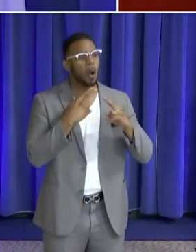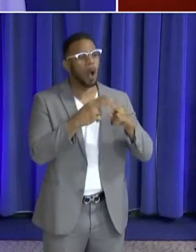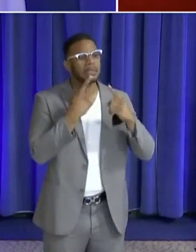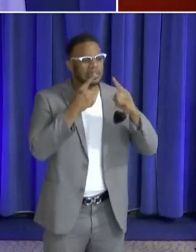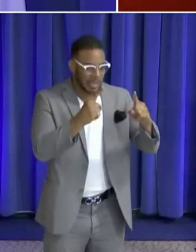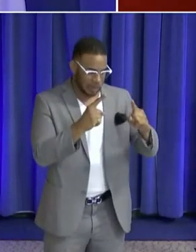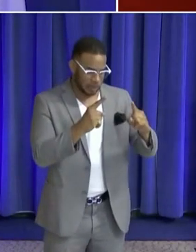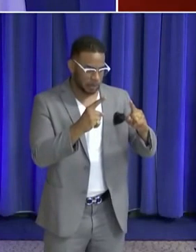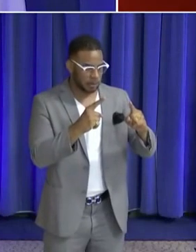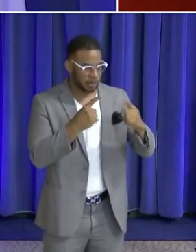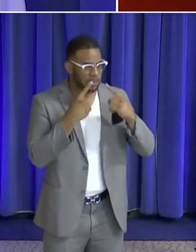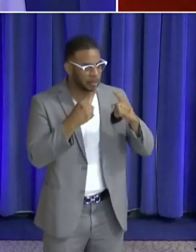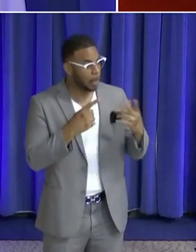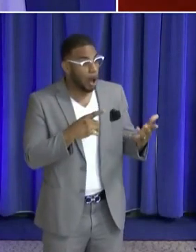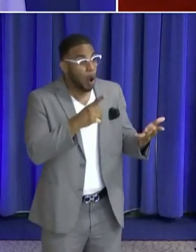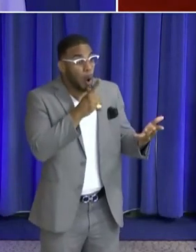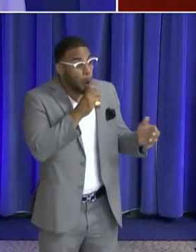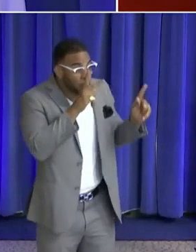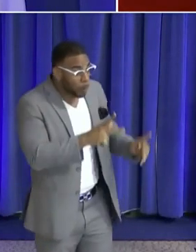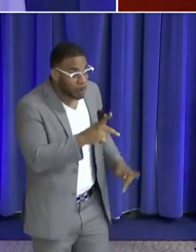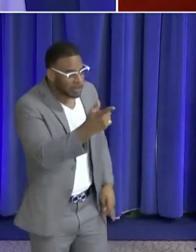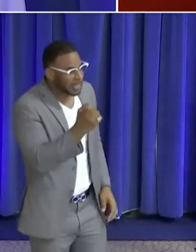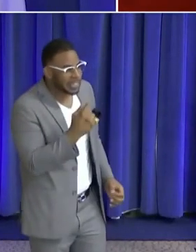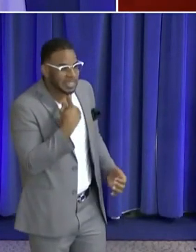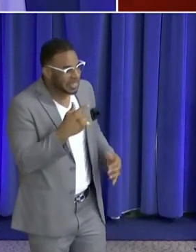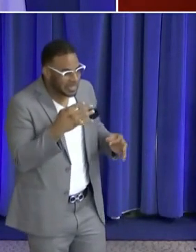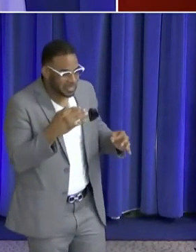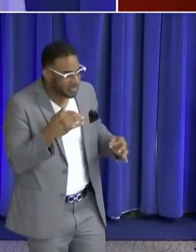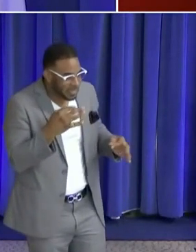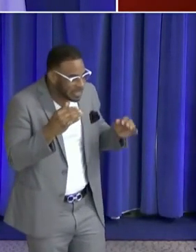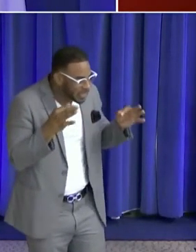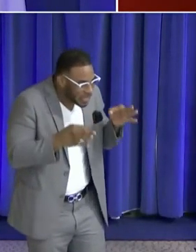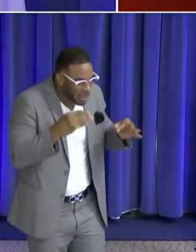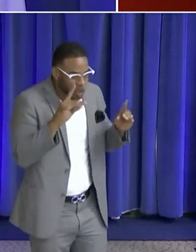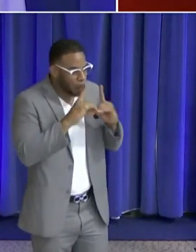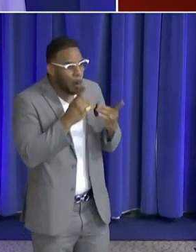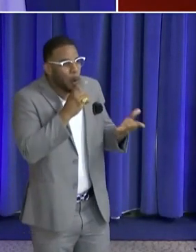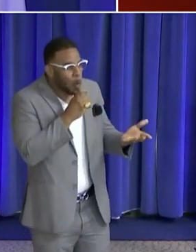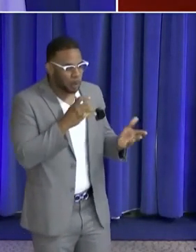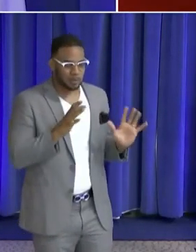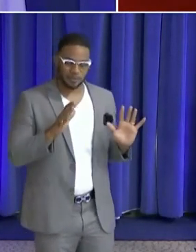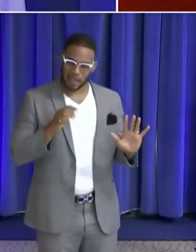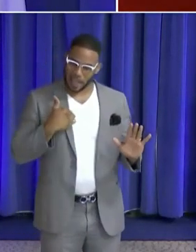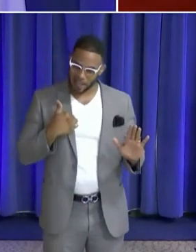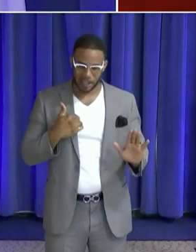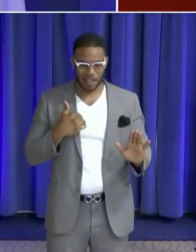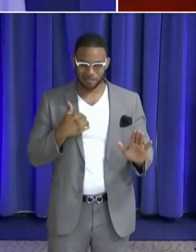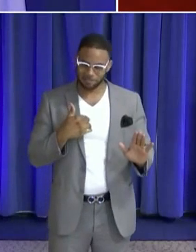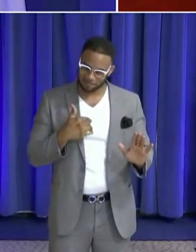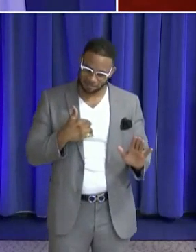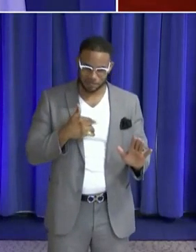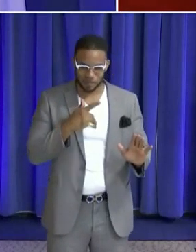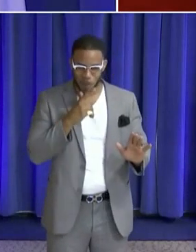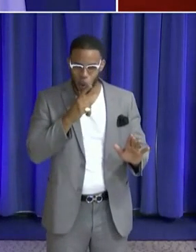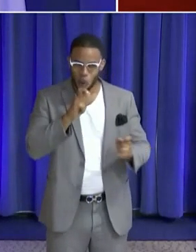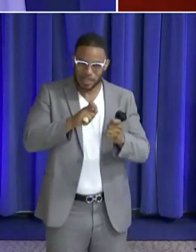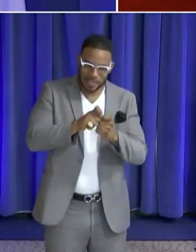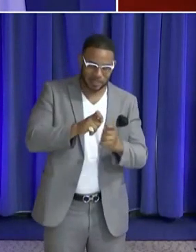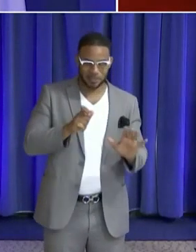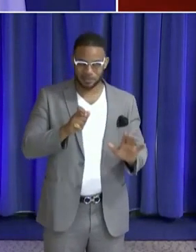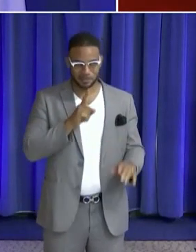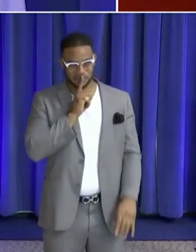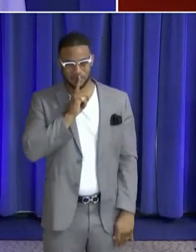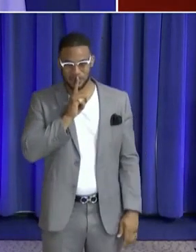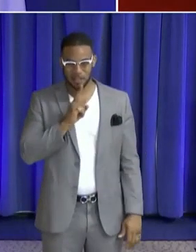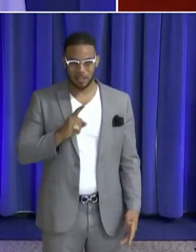success. But who is that? Can I talk a little bit about the prior conversation too, is that, and this is because I've